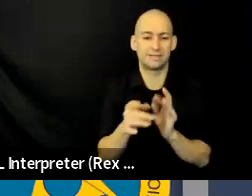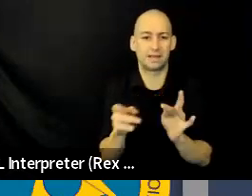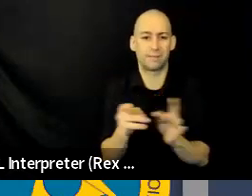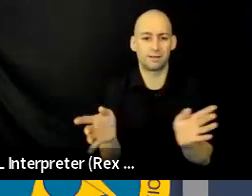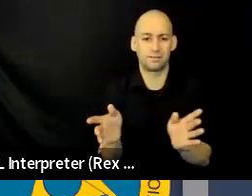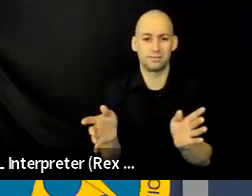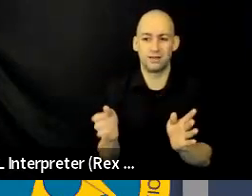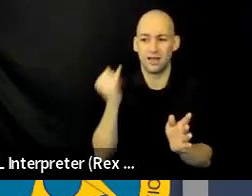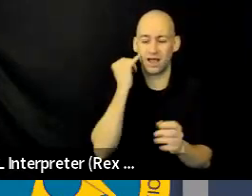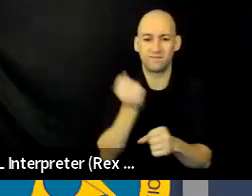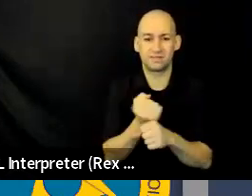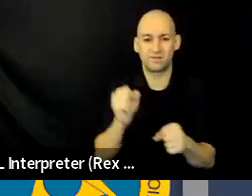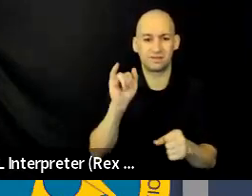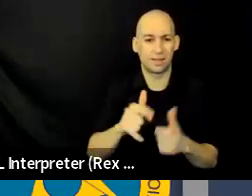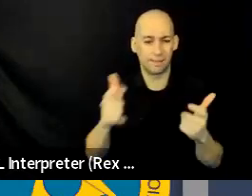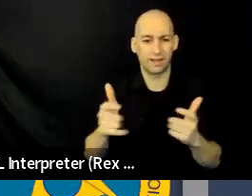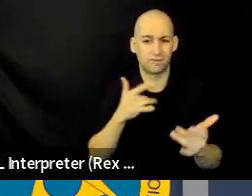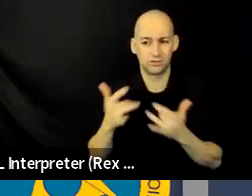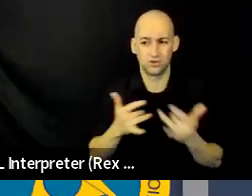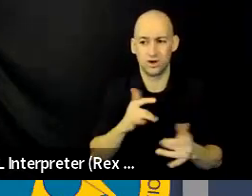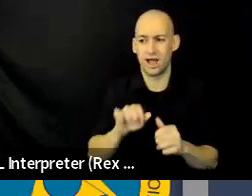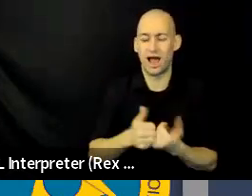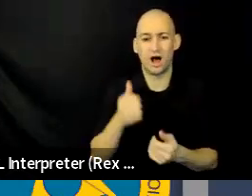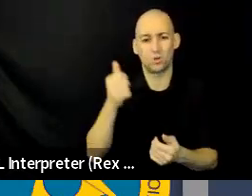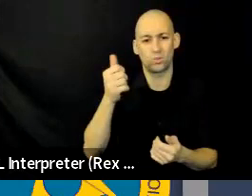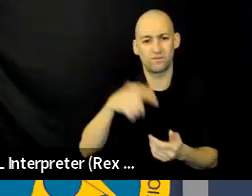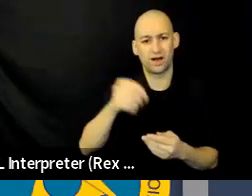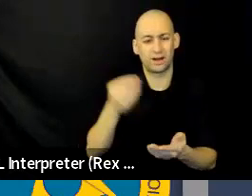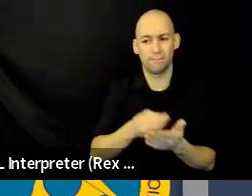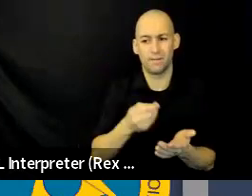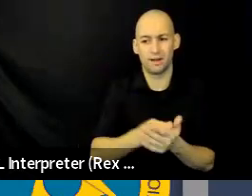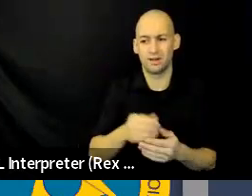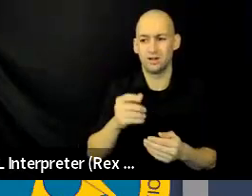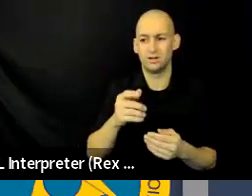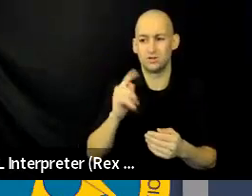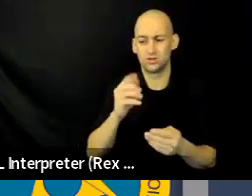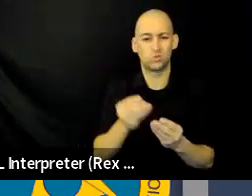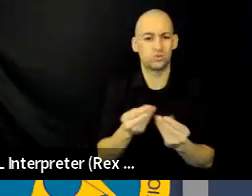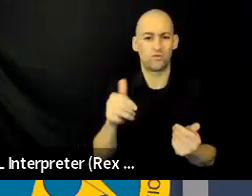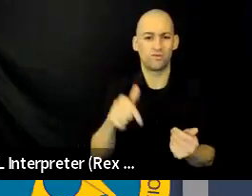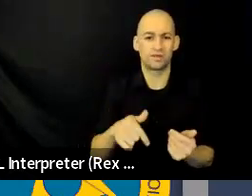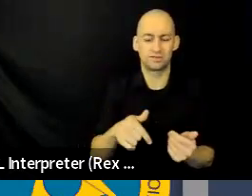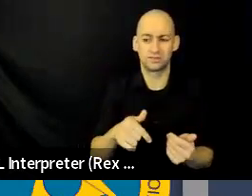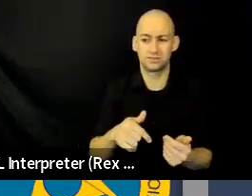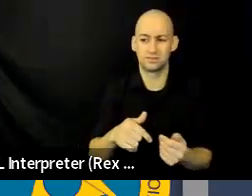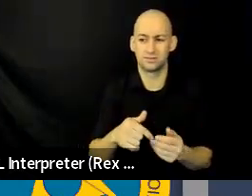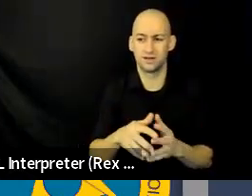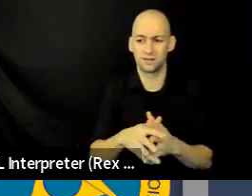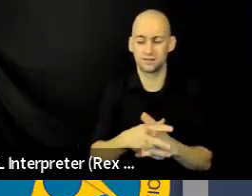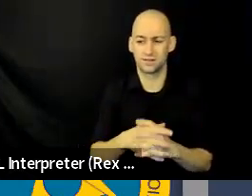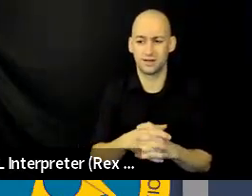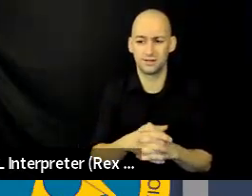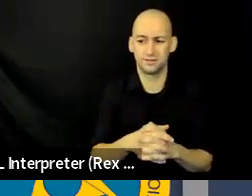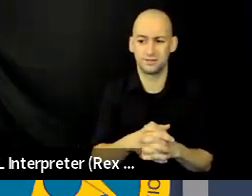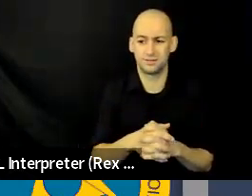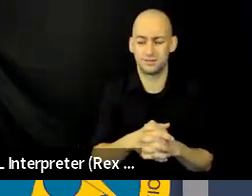If safety is that big of a concern, then how do we find the money and the land to resolve this in a way that... Can't hear you, Carl. Sorry. Can you say